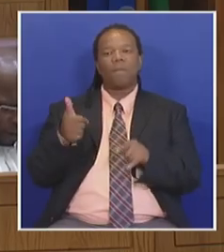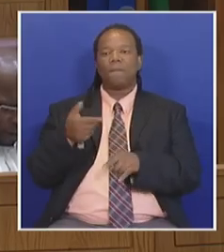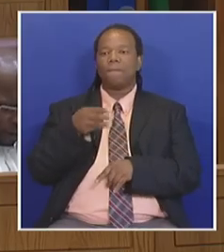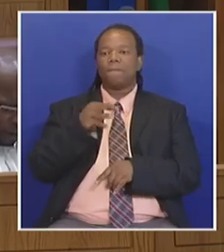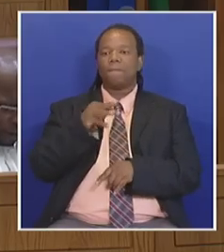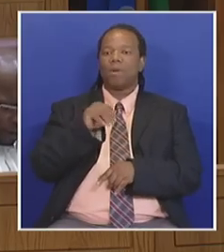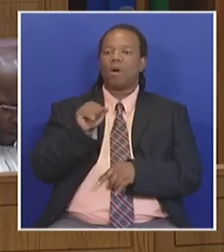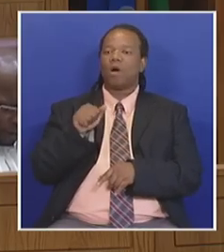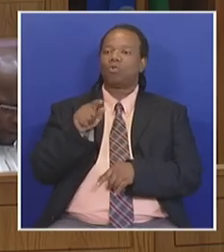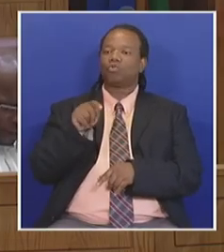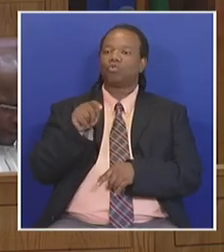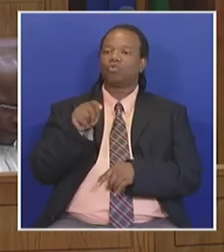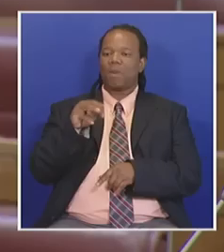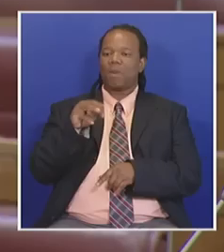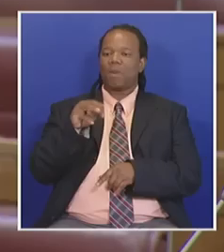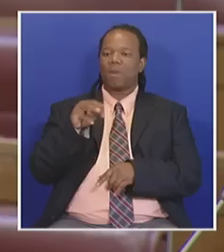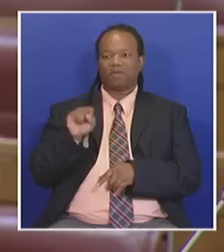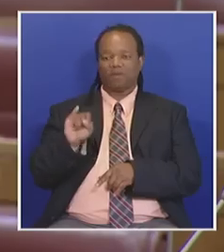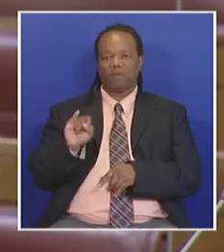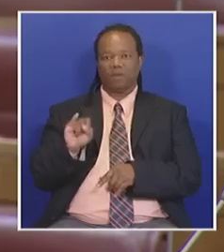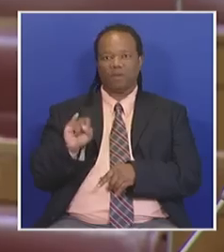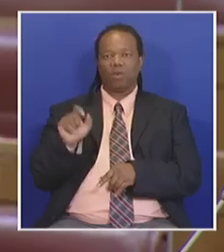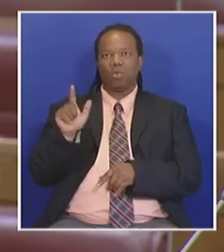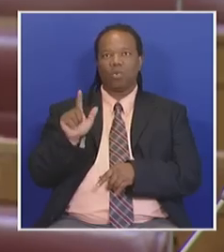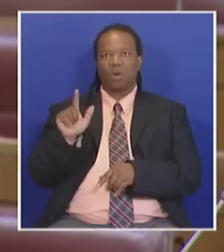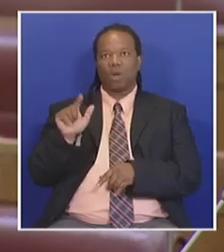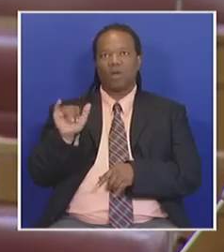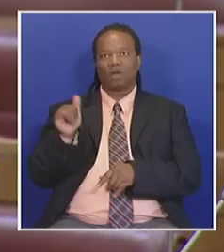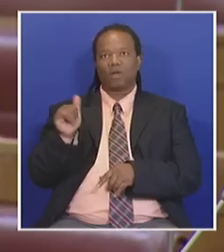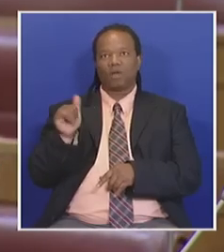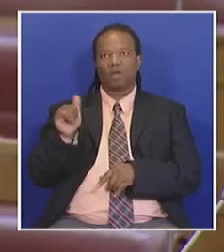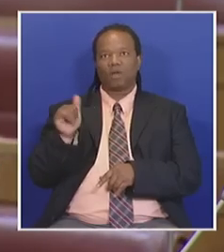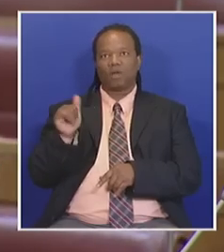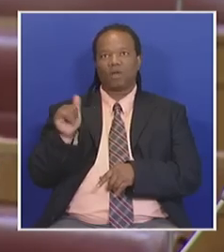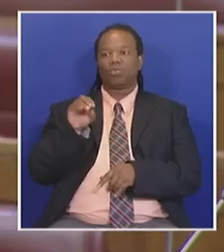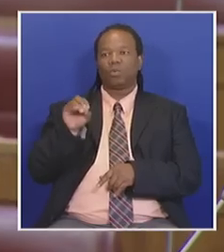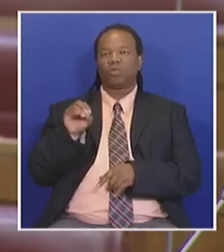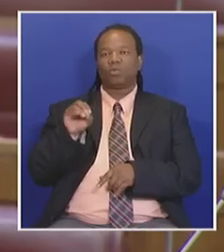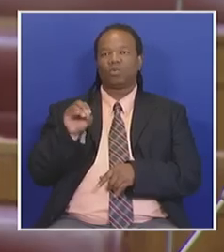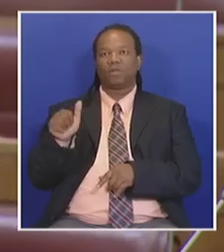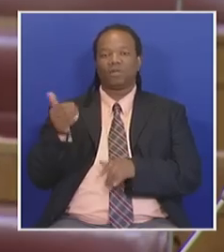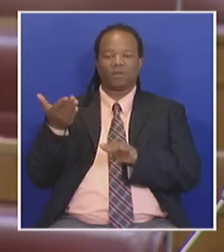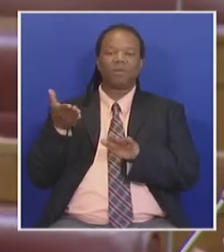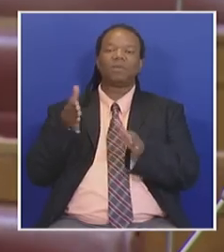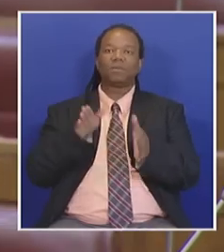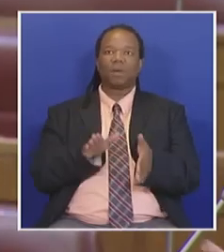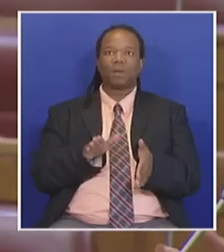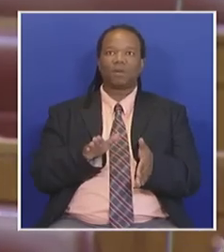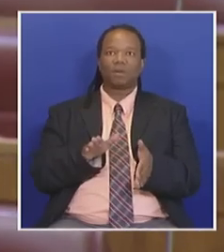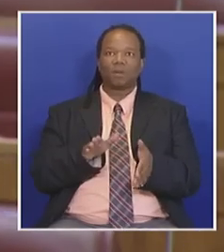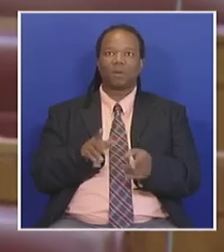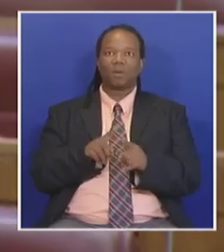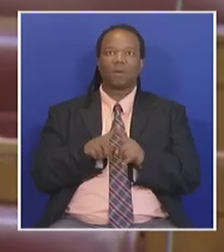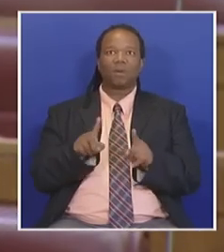on 24th February 2016 at Tsulo in Eastern Cape, mother-in-law of